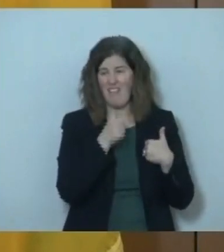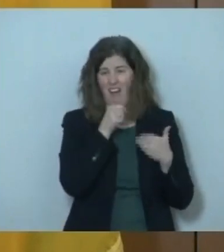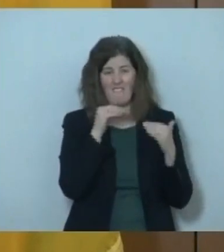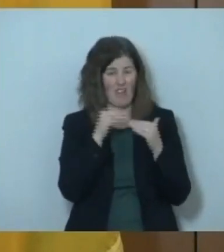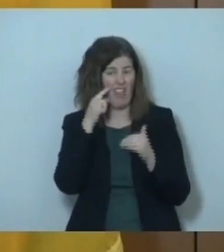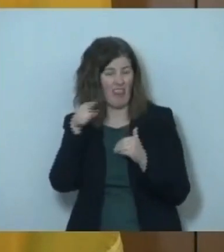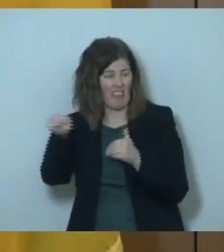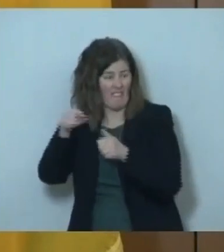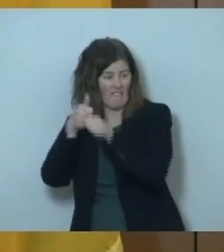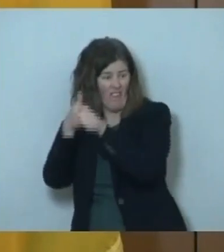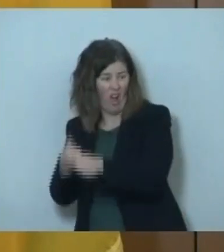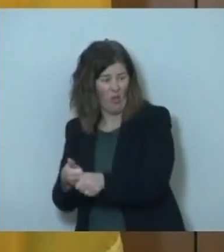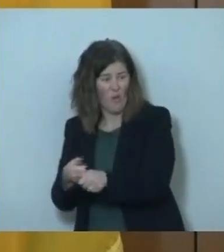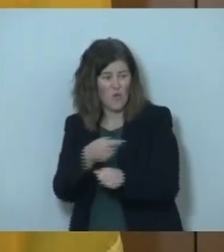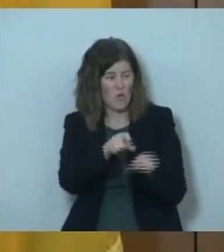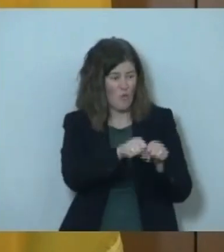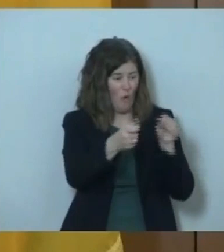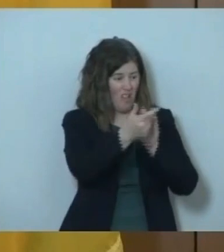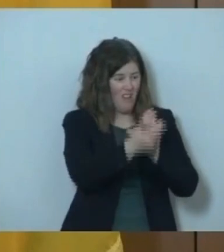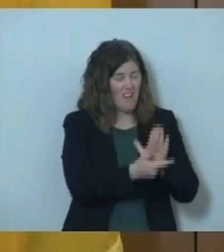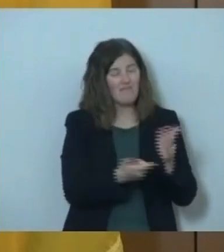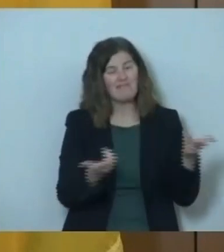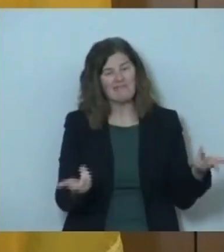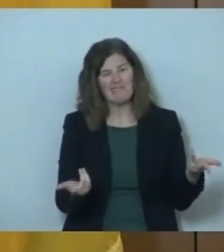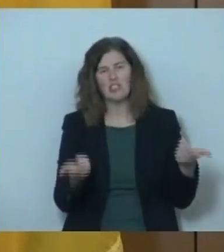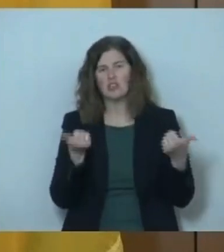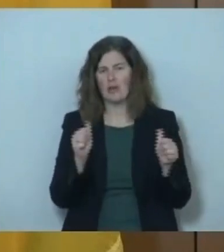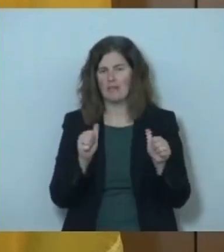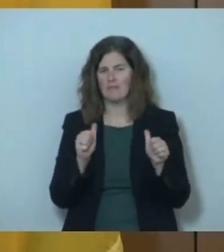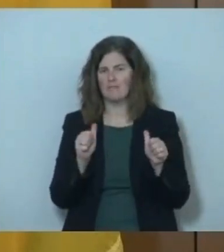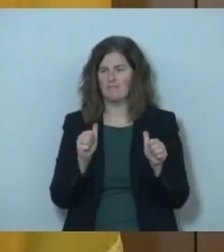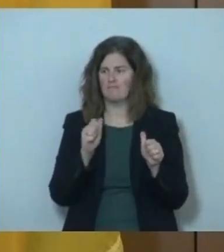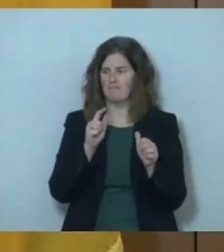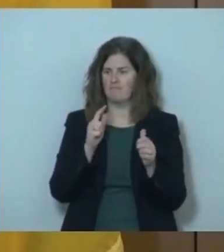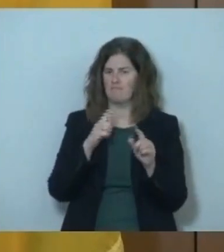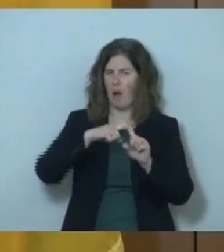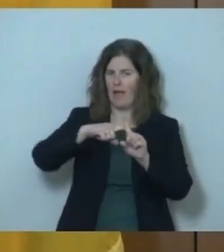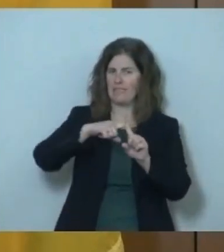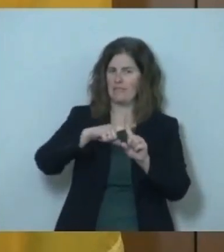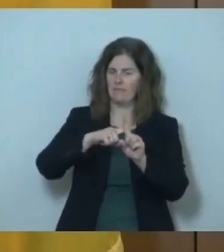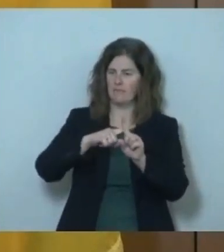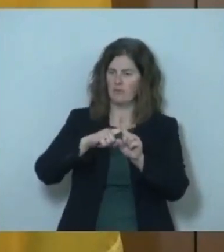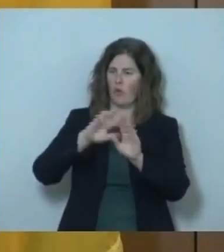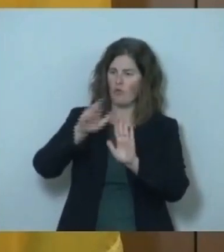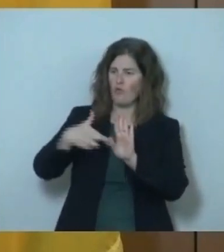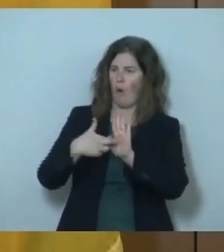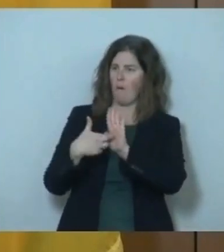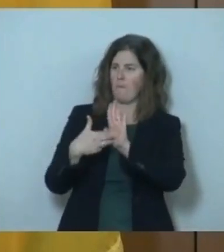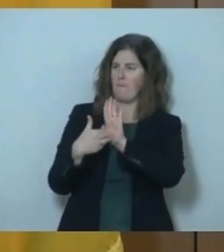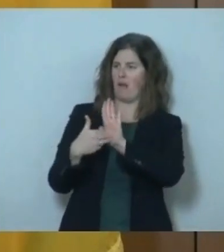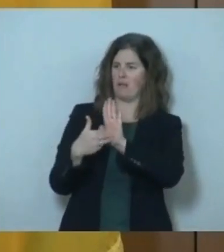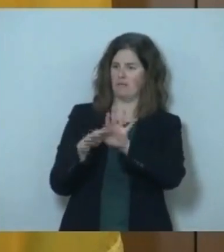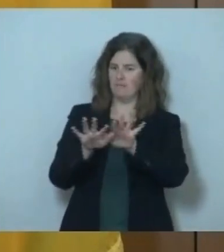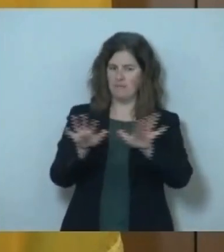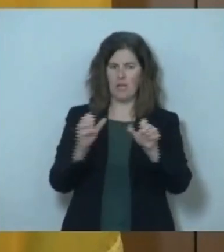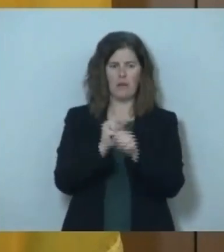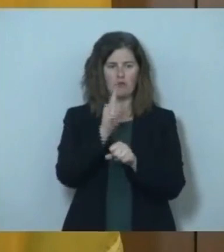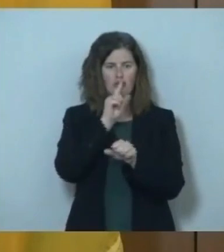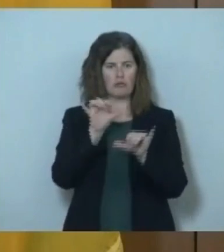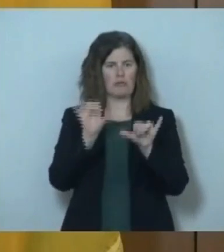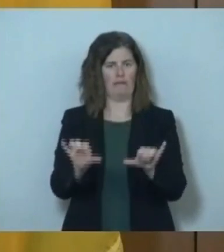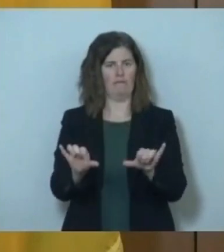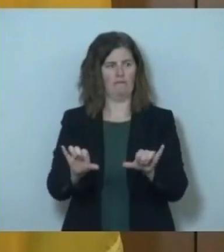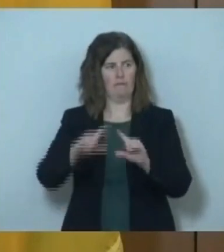following the rules. But by and large, we're trying to practice positive role modeling to make sure that people stay the